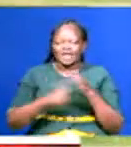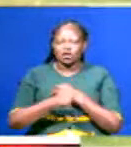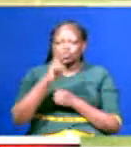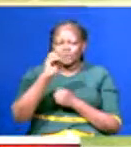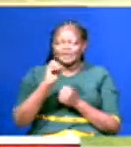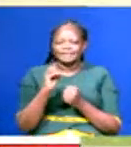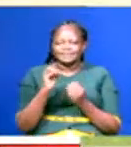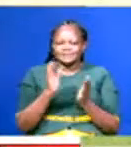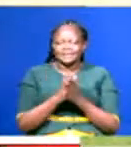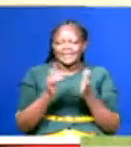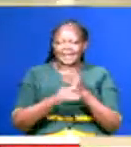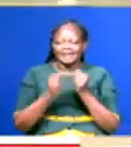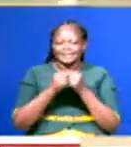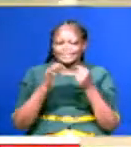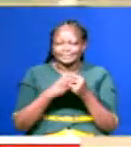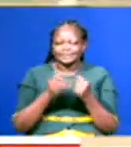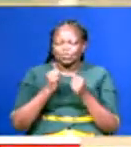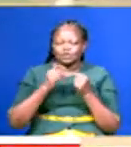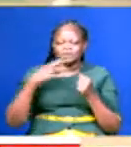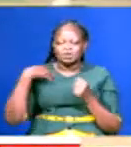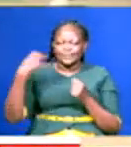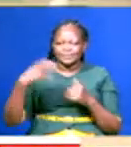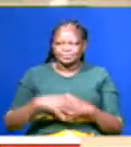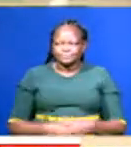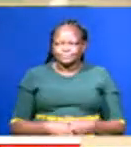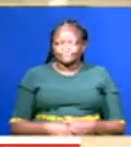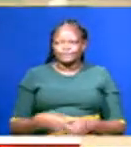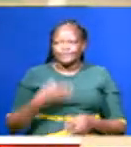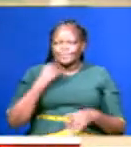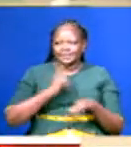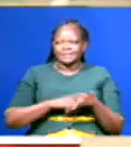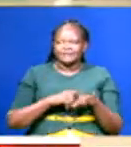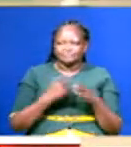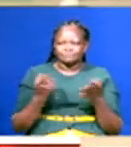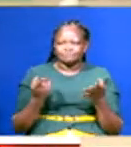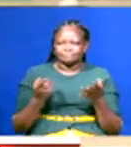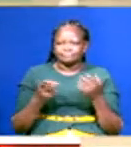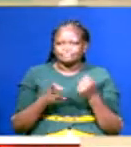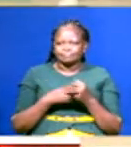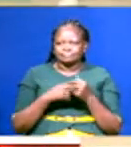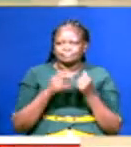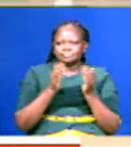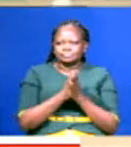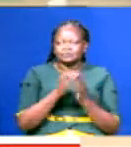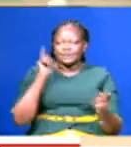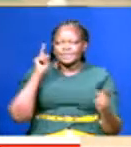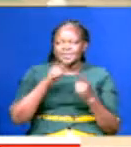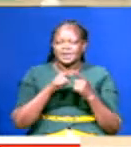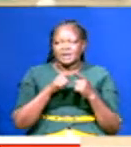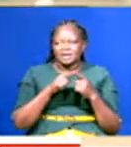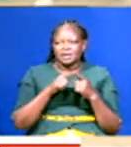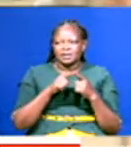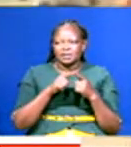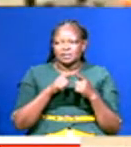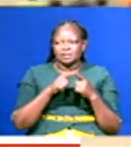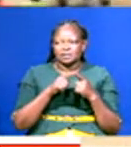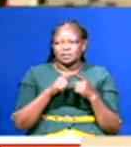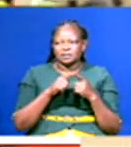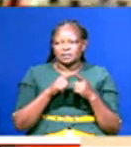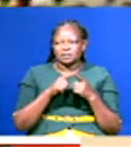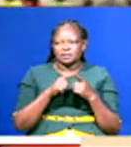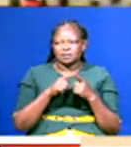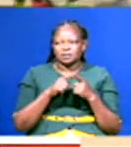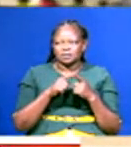Under 18 Athletic Championships. Yeah, my best time so far 10.7, and I'm targeting Kloid to a 10.5. I'm a 10.4.